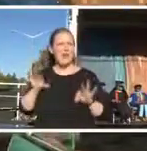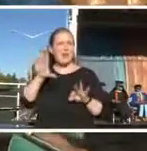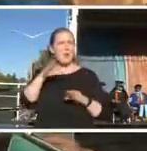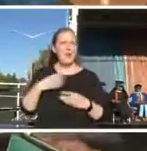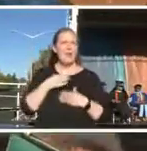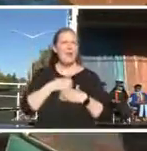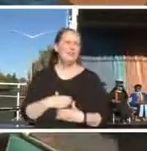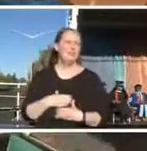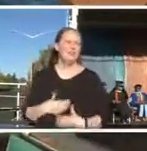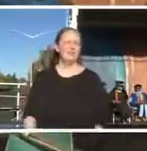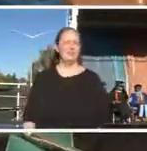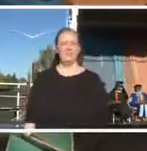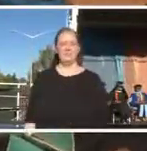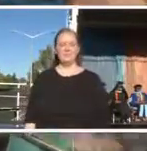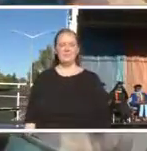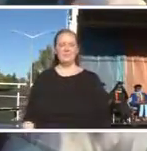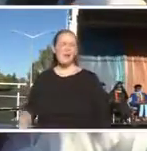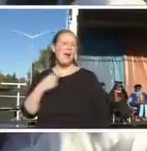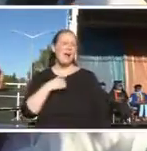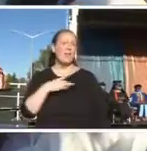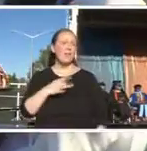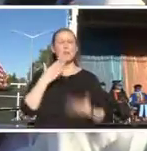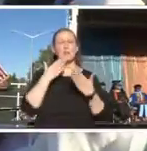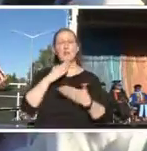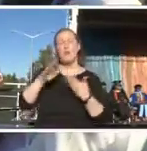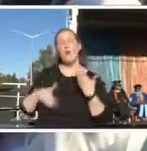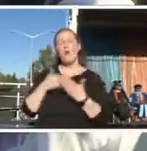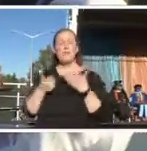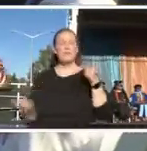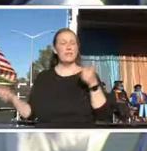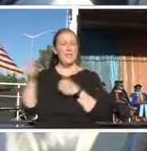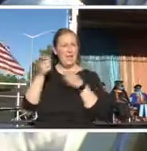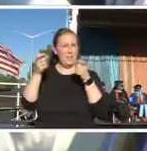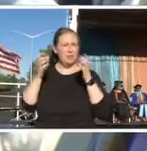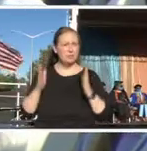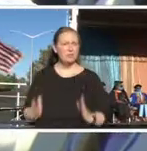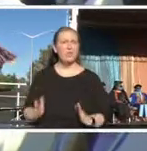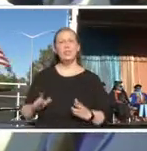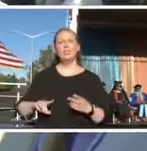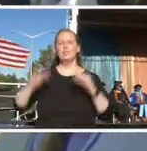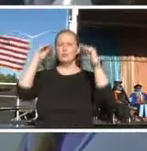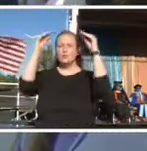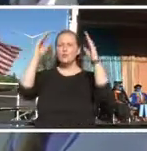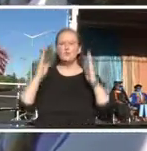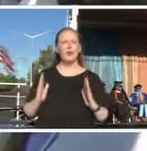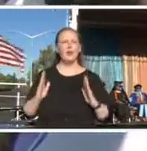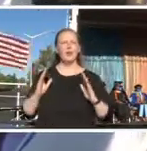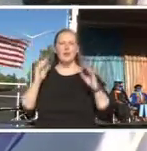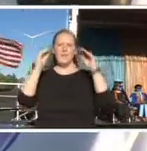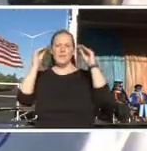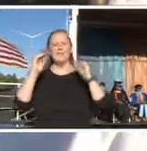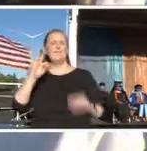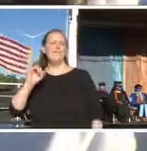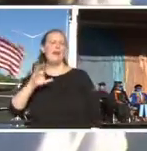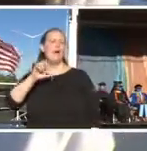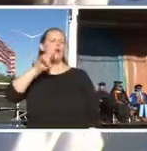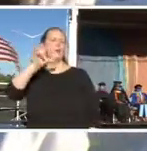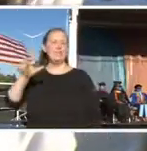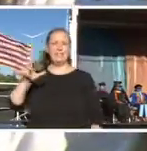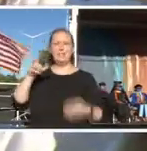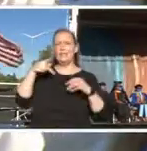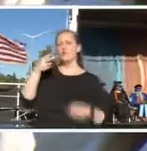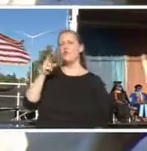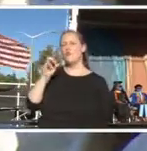passion. I would like to thank all of the administration, instructors, faculty, and